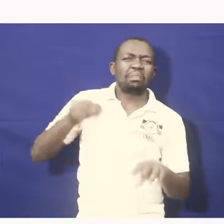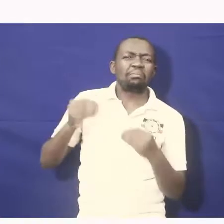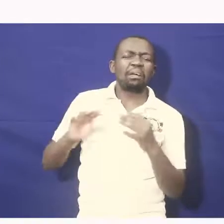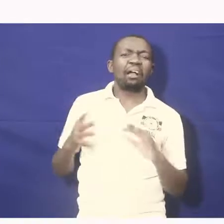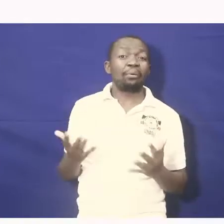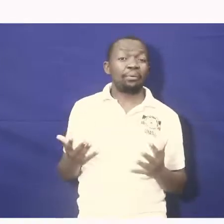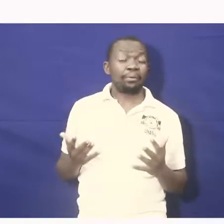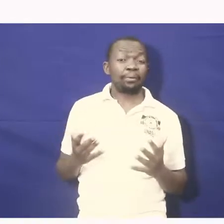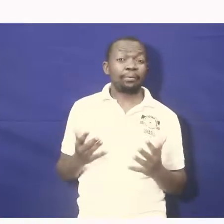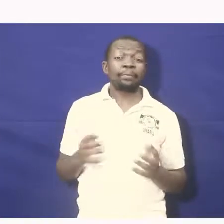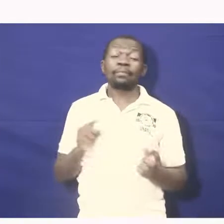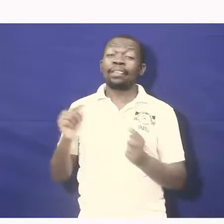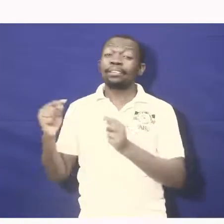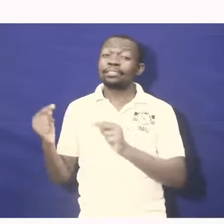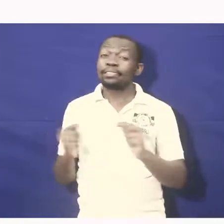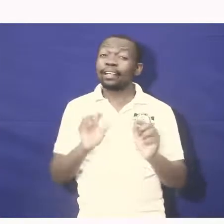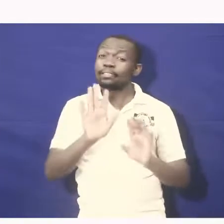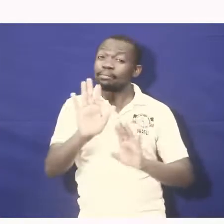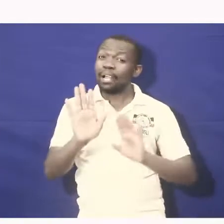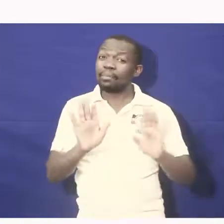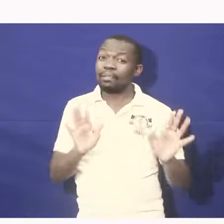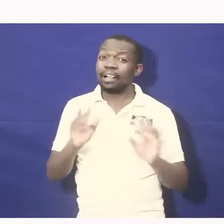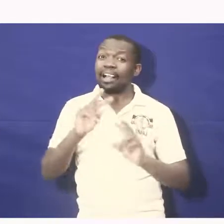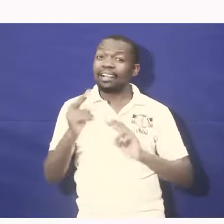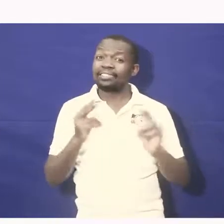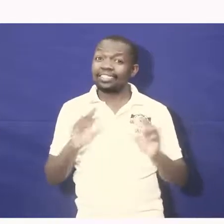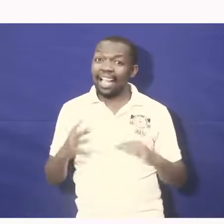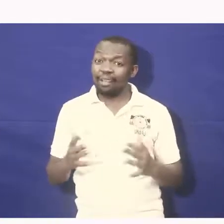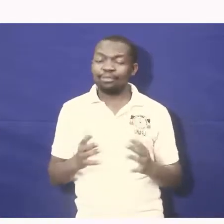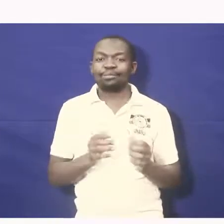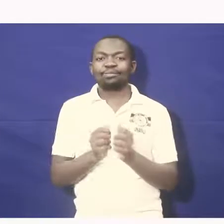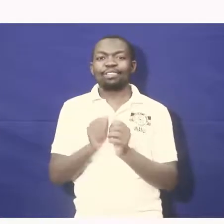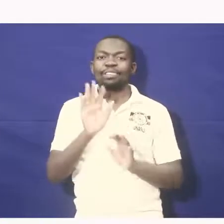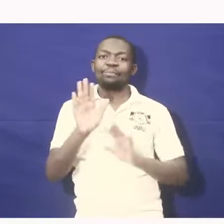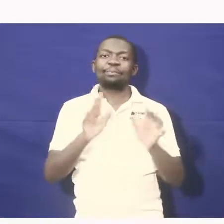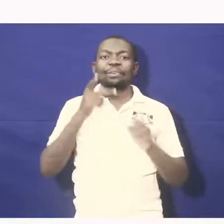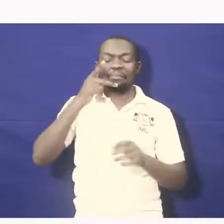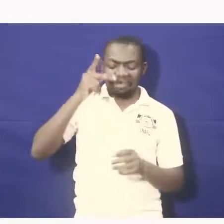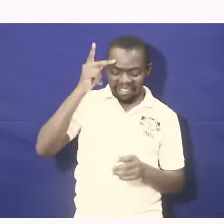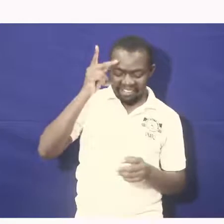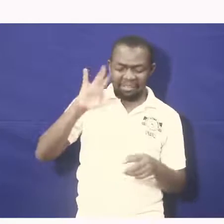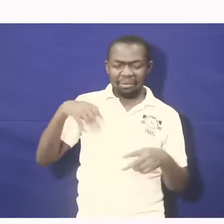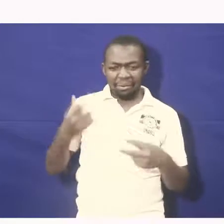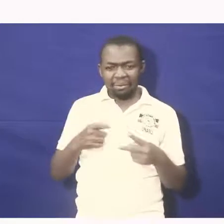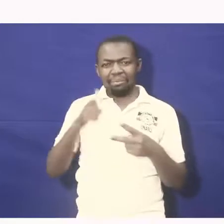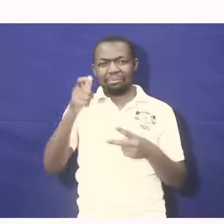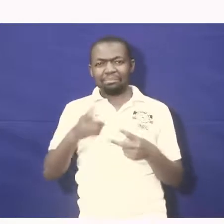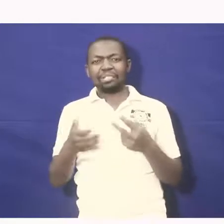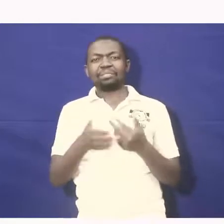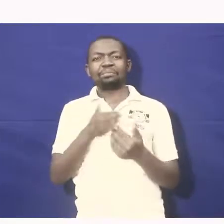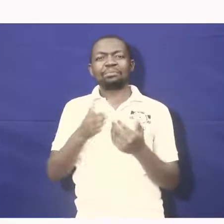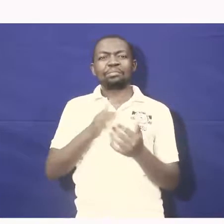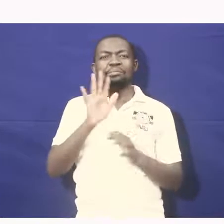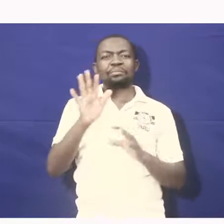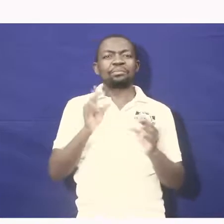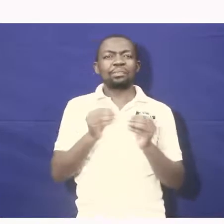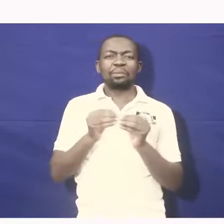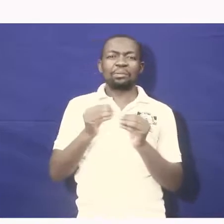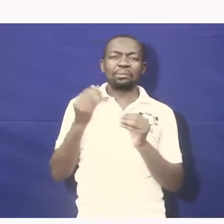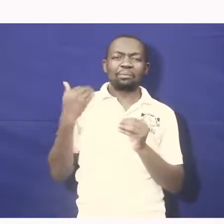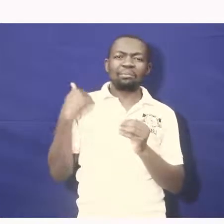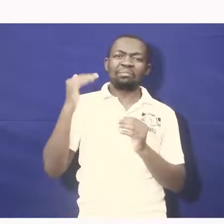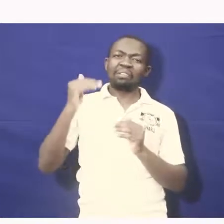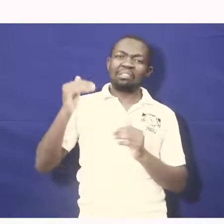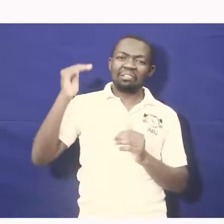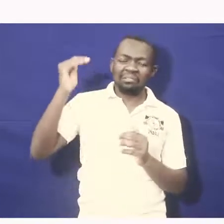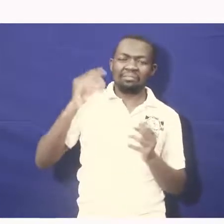Discuss your answers with your parent or guardian and ensure that you